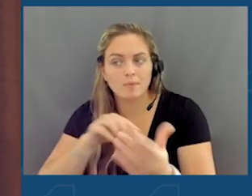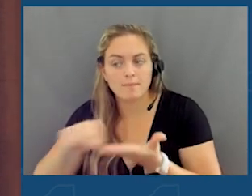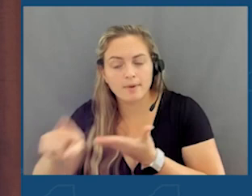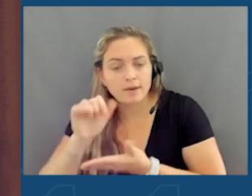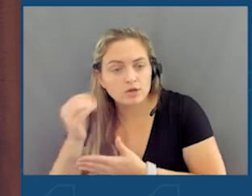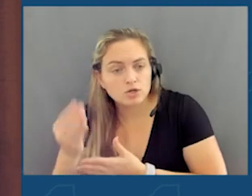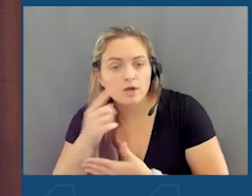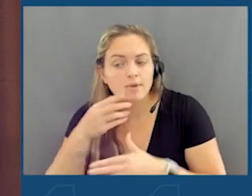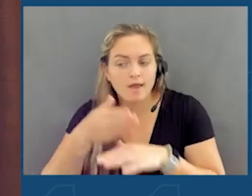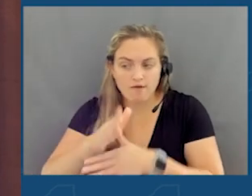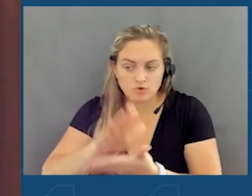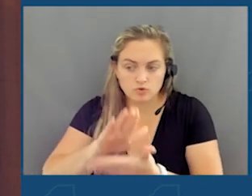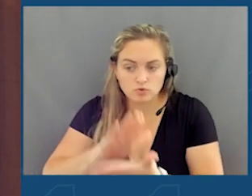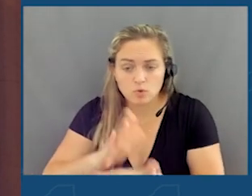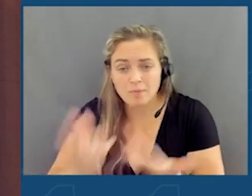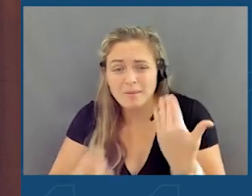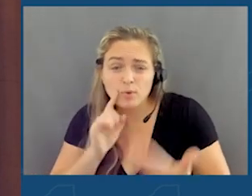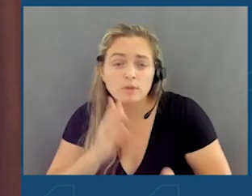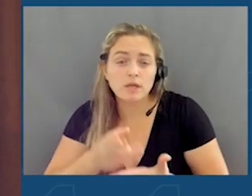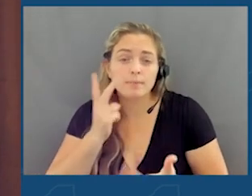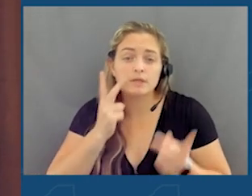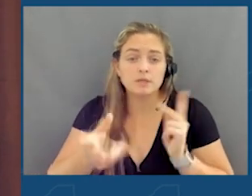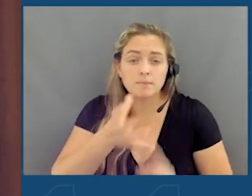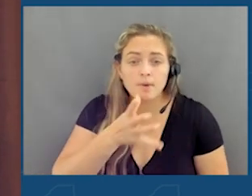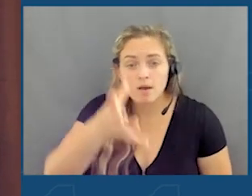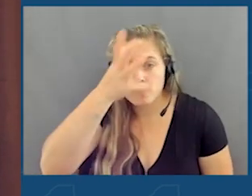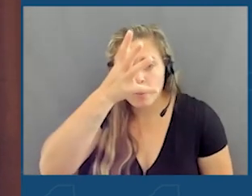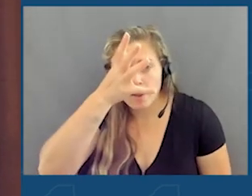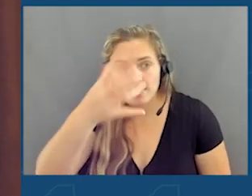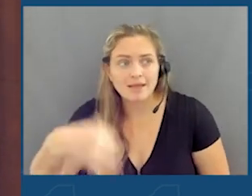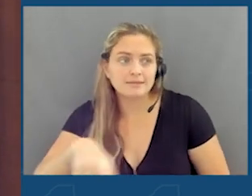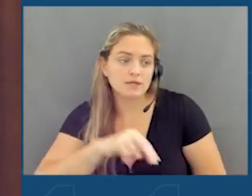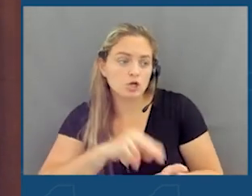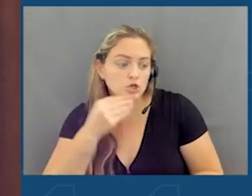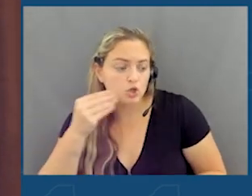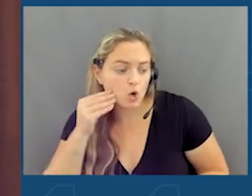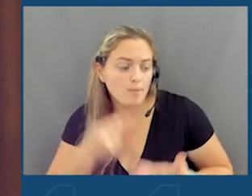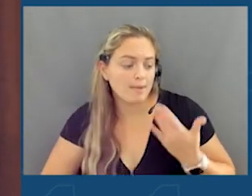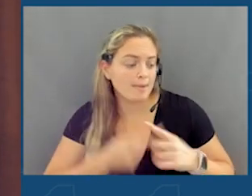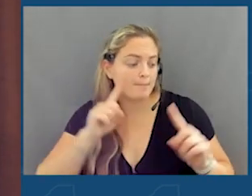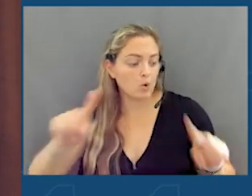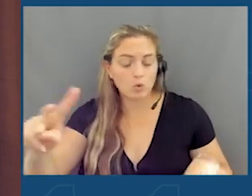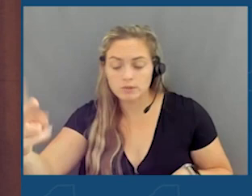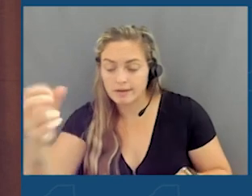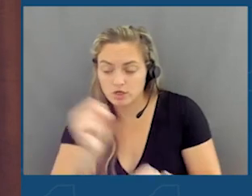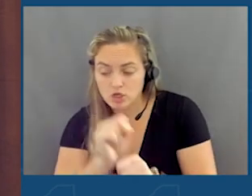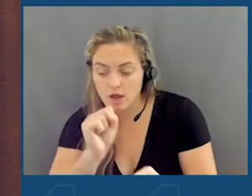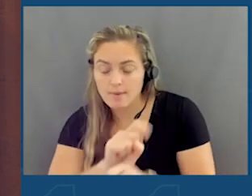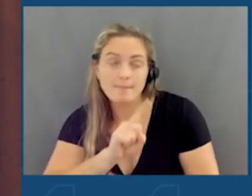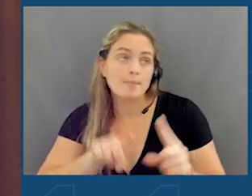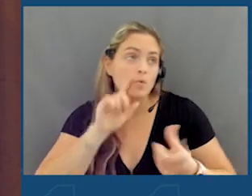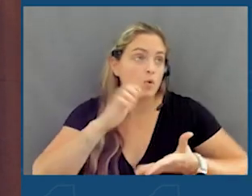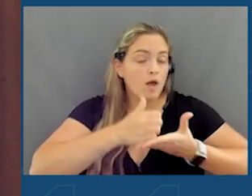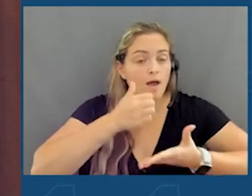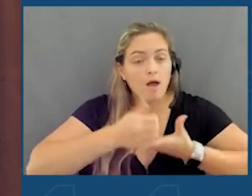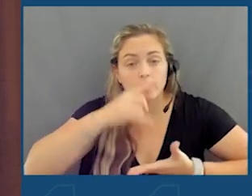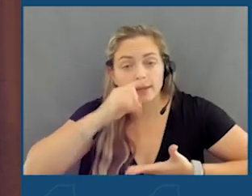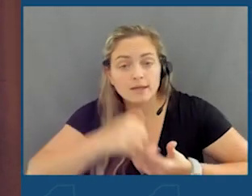after school on the way home, you might be stopping to see your mother or father who's in a nursing home, and then maybe you're going to go to your second job, maybe you're going to help the kids with the homework, and maybe it's after